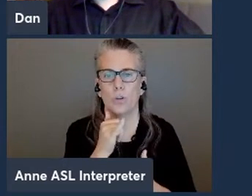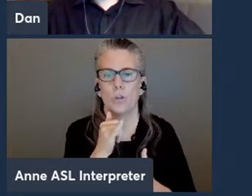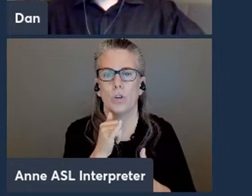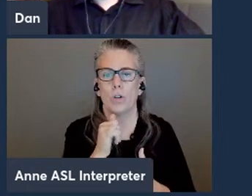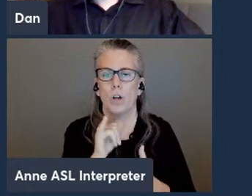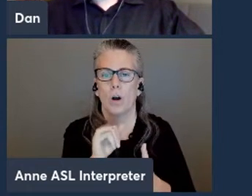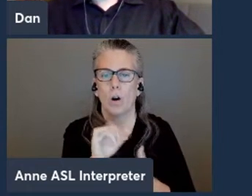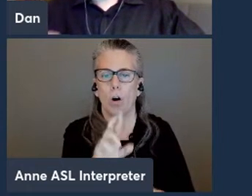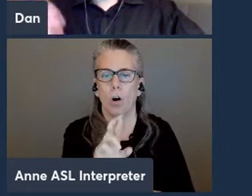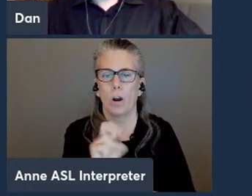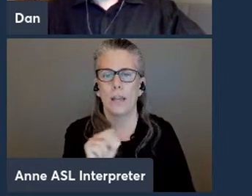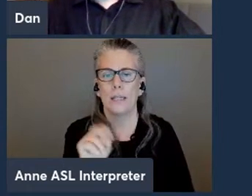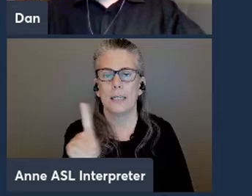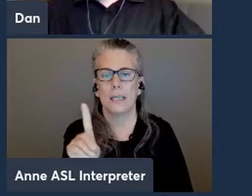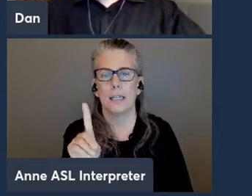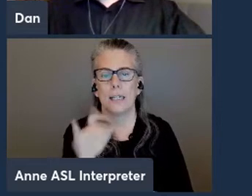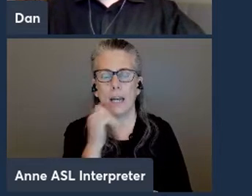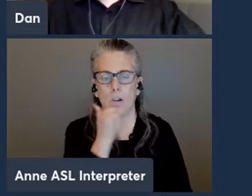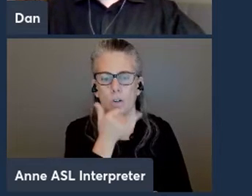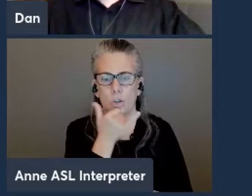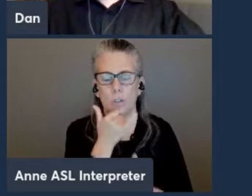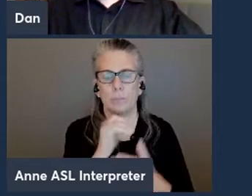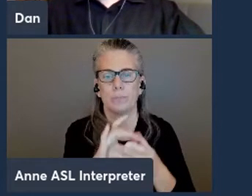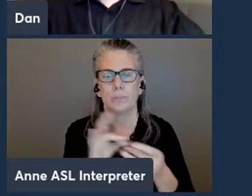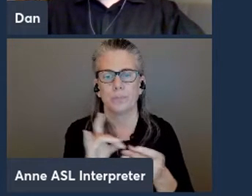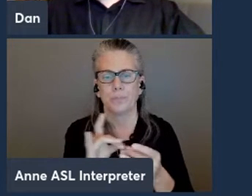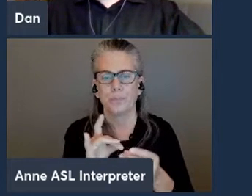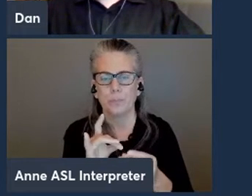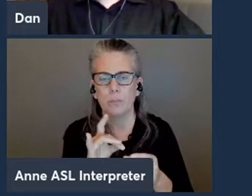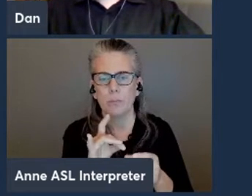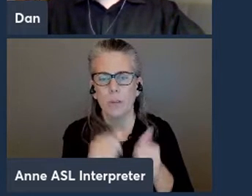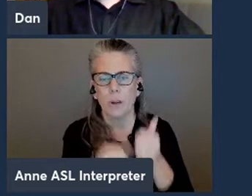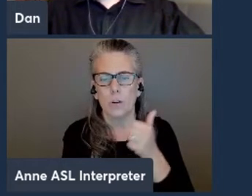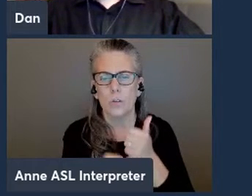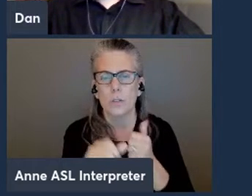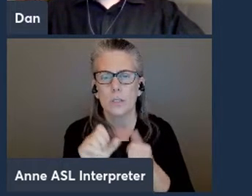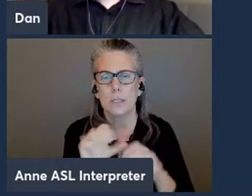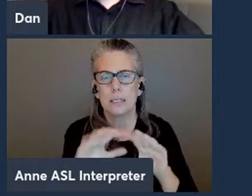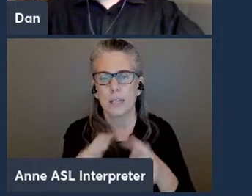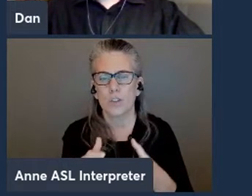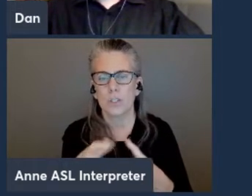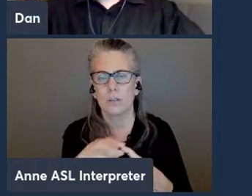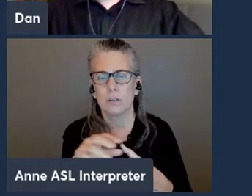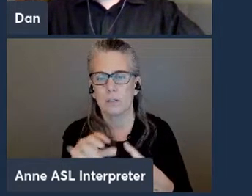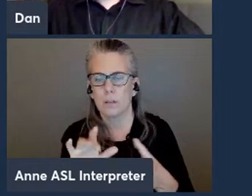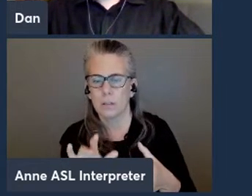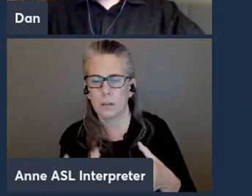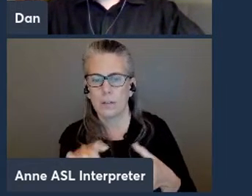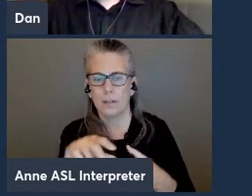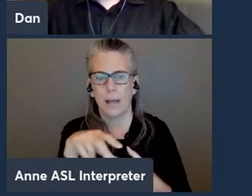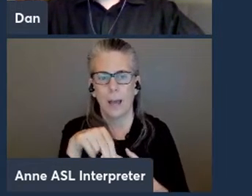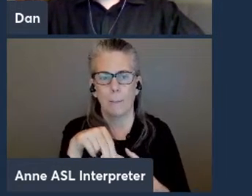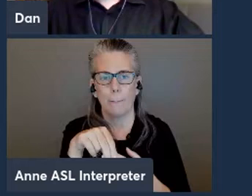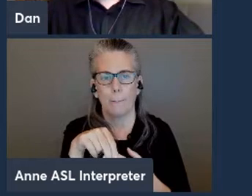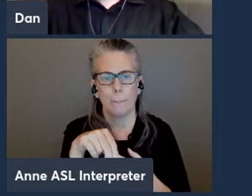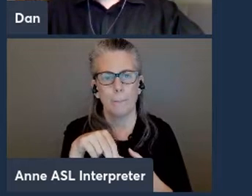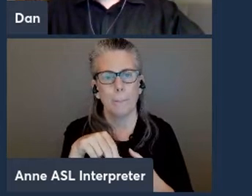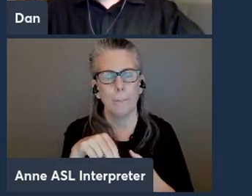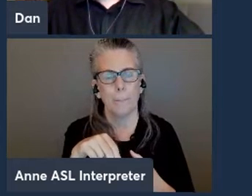And here's a link directly to the errors and sessions tab, which we can jump directly into. Okay.